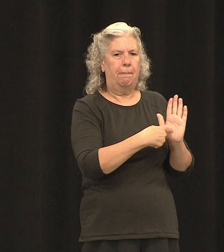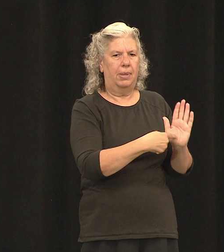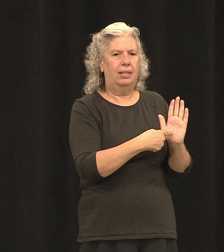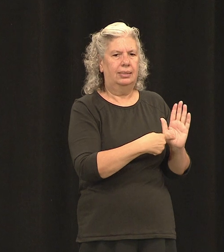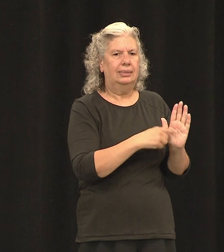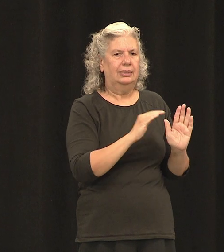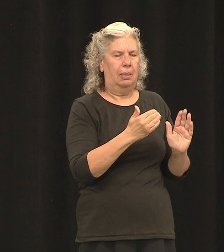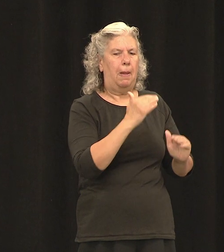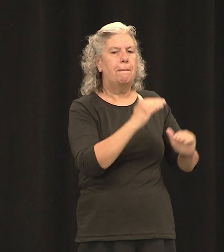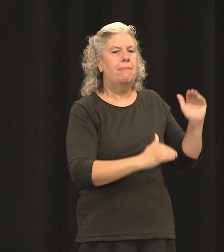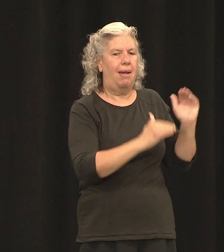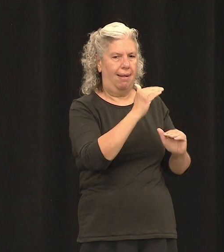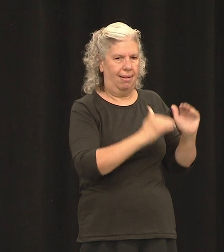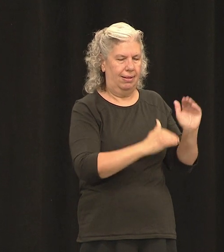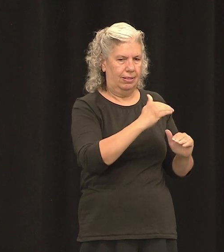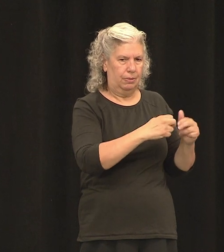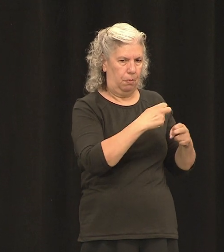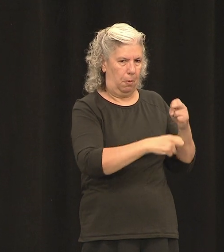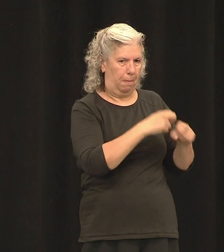have